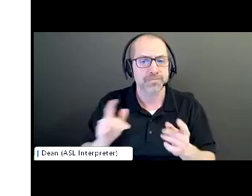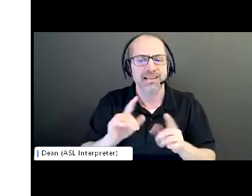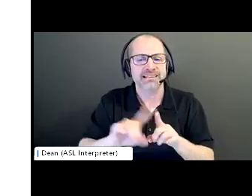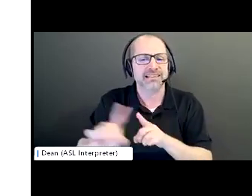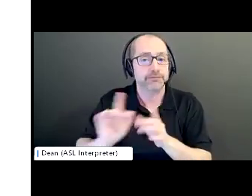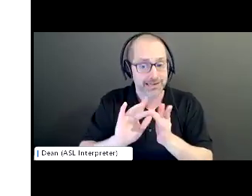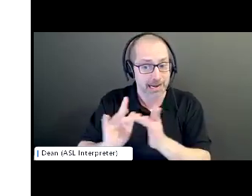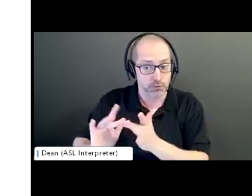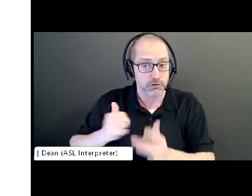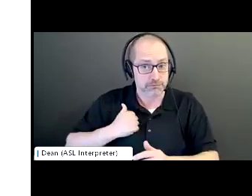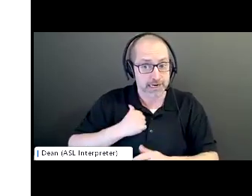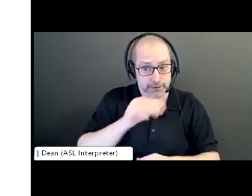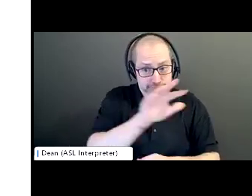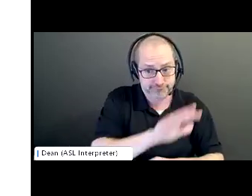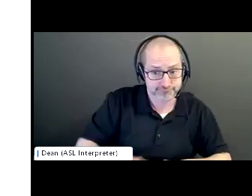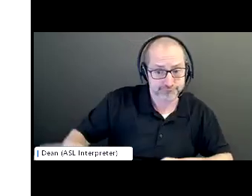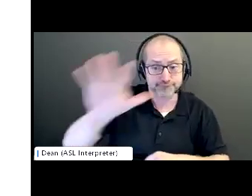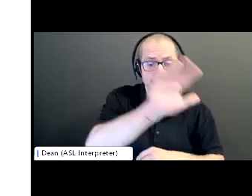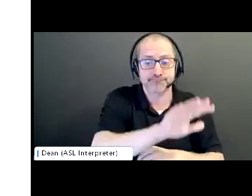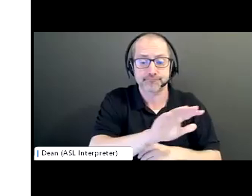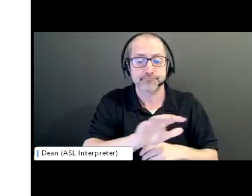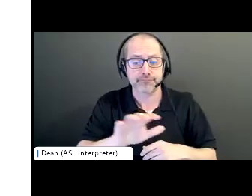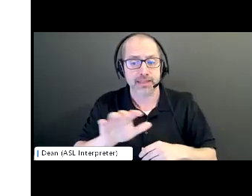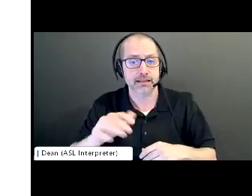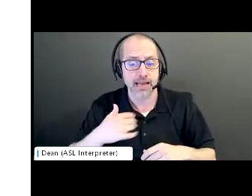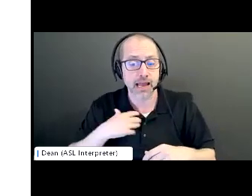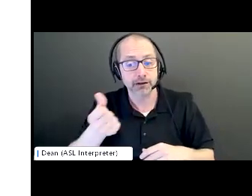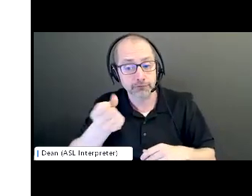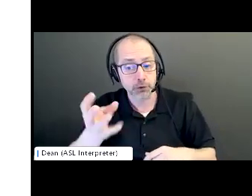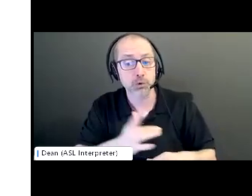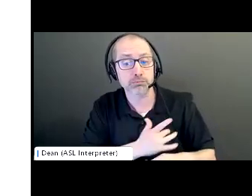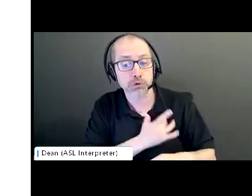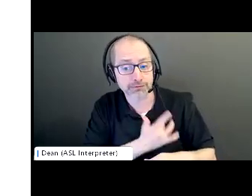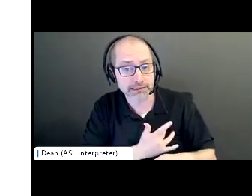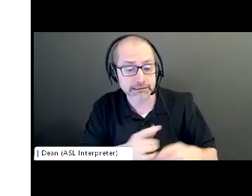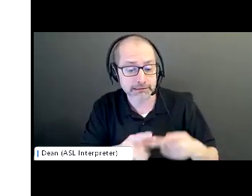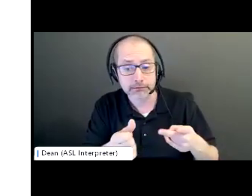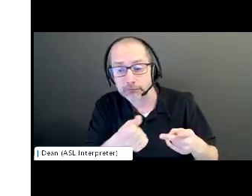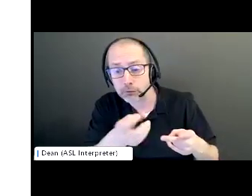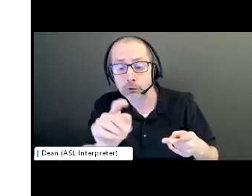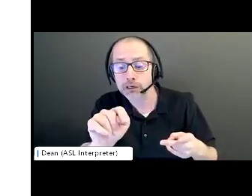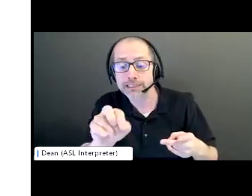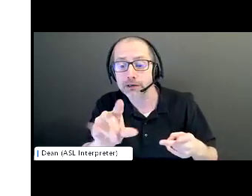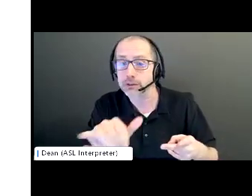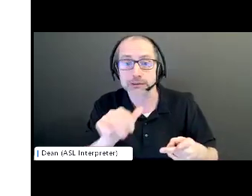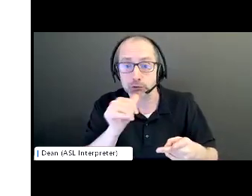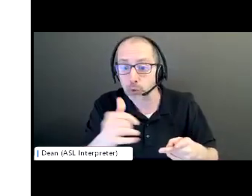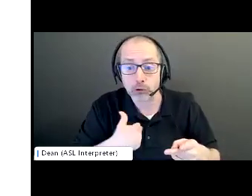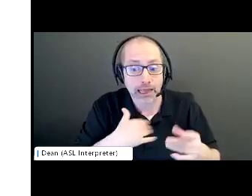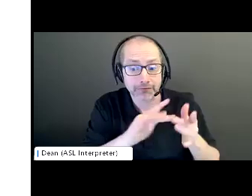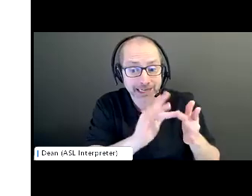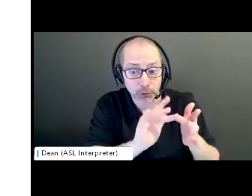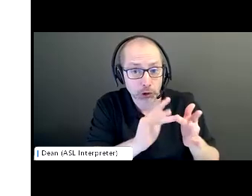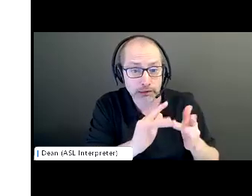and there are a couple of places, provinces and territories that don't have networks, but it doesn't mean that there isn't work happening in